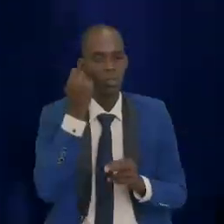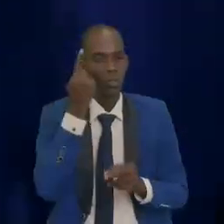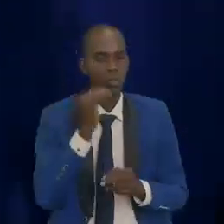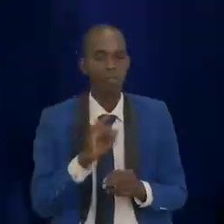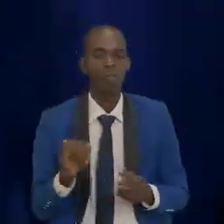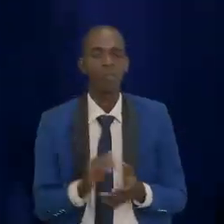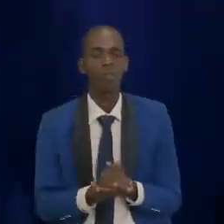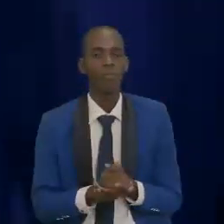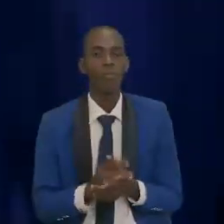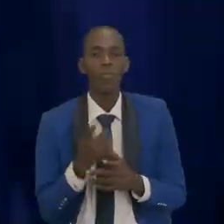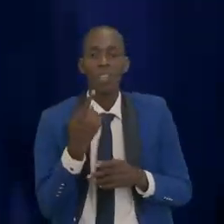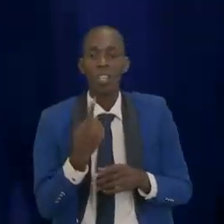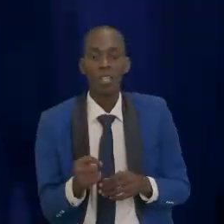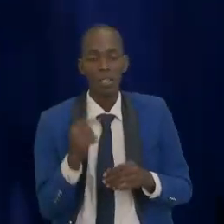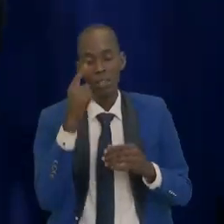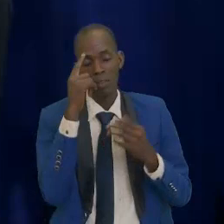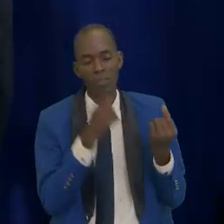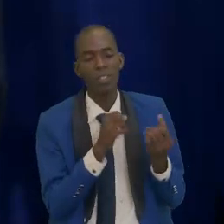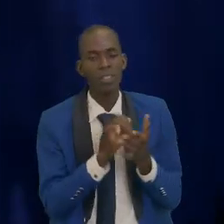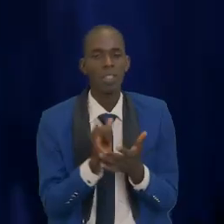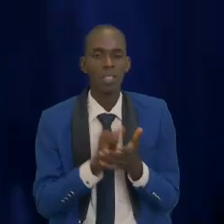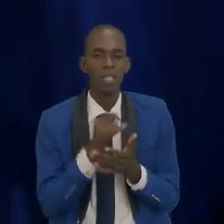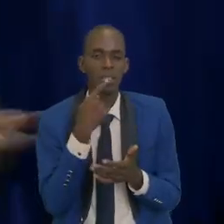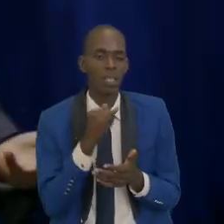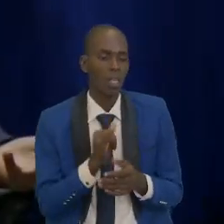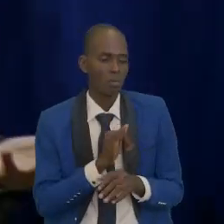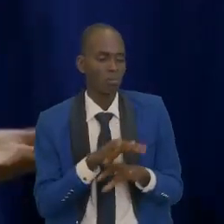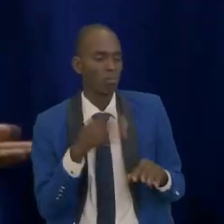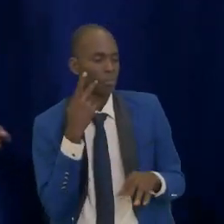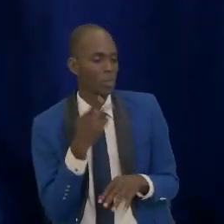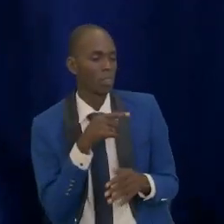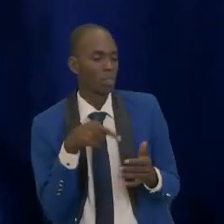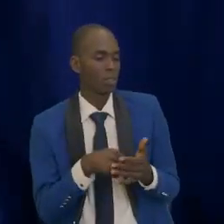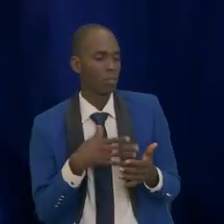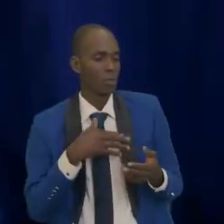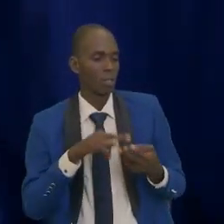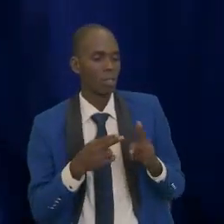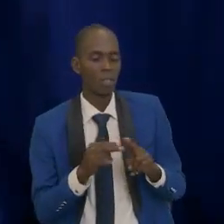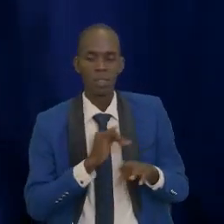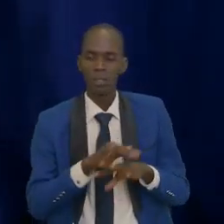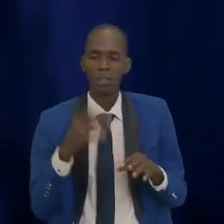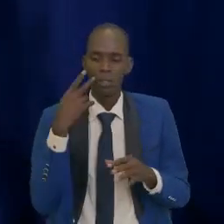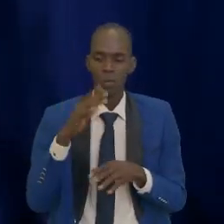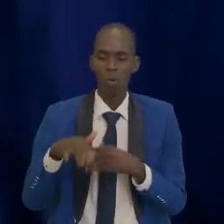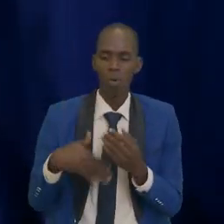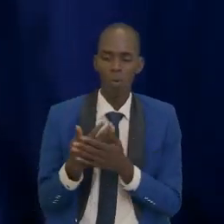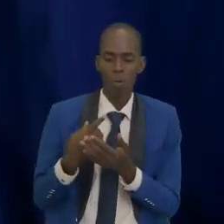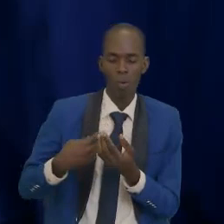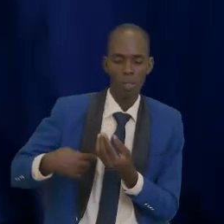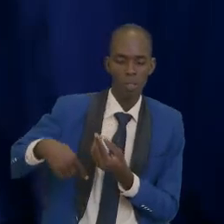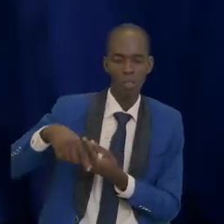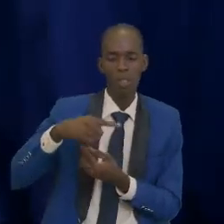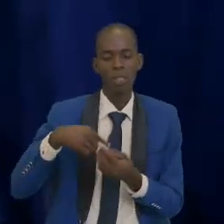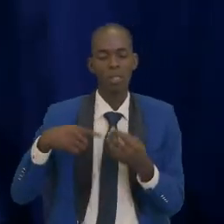the faith that says I didn't see this in my neighbors I didn't see all days around me but I have the faith